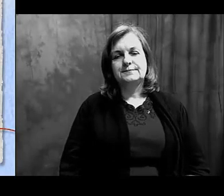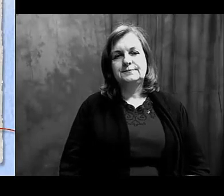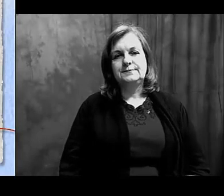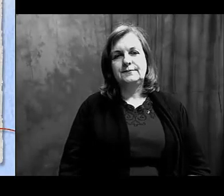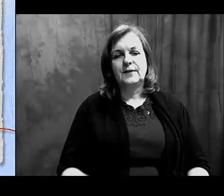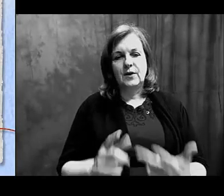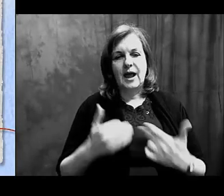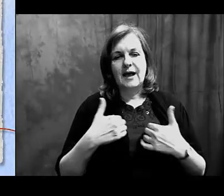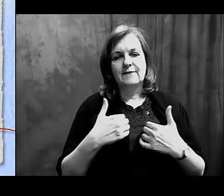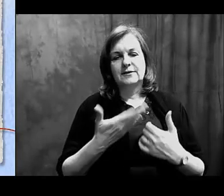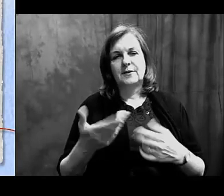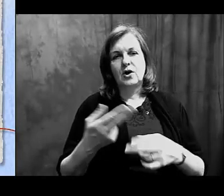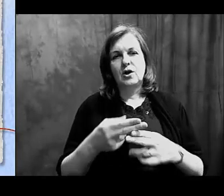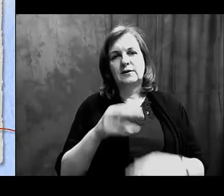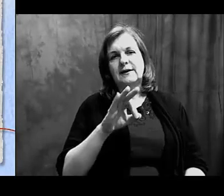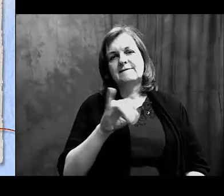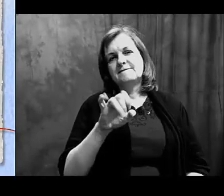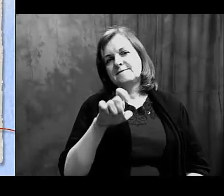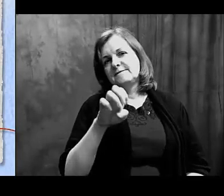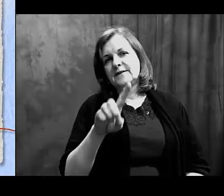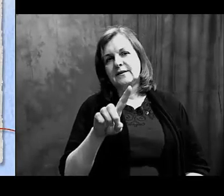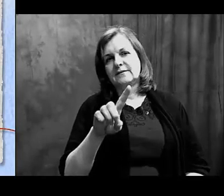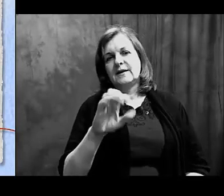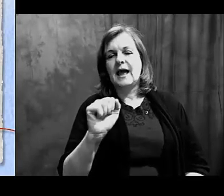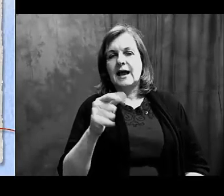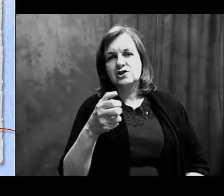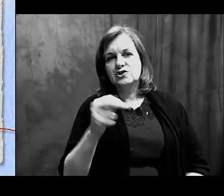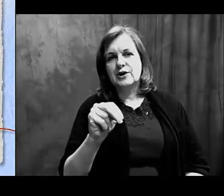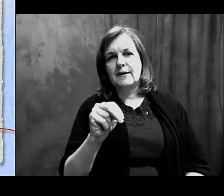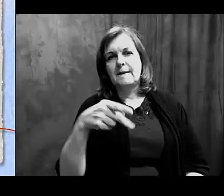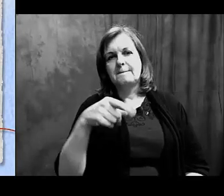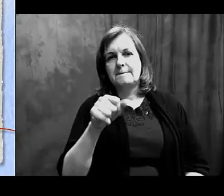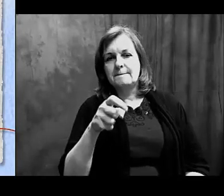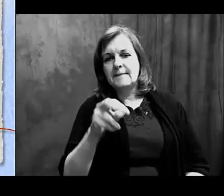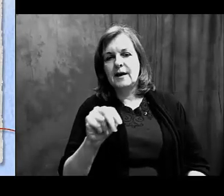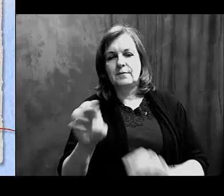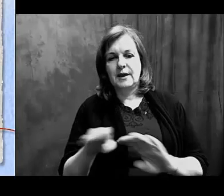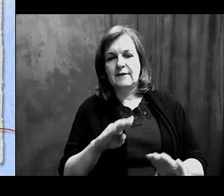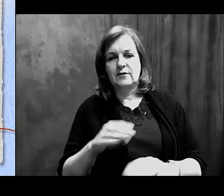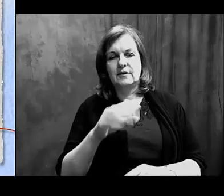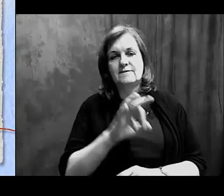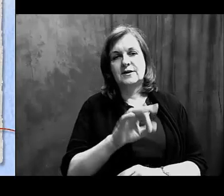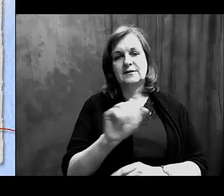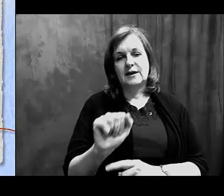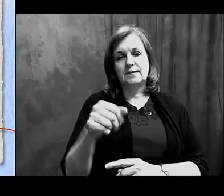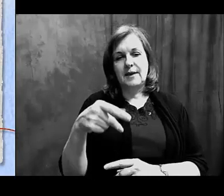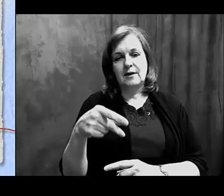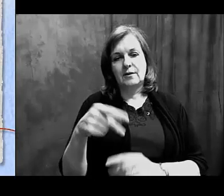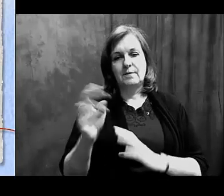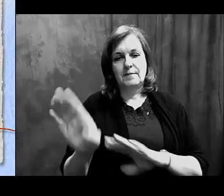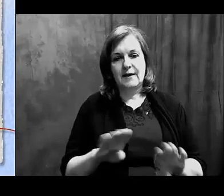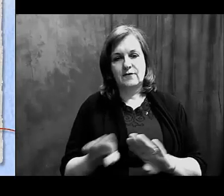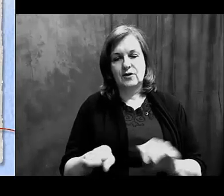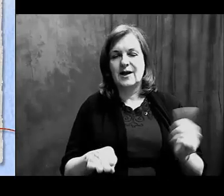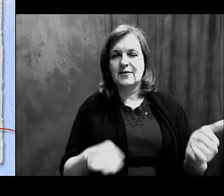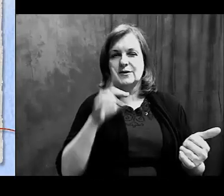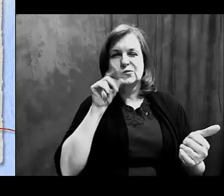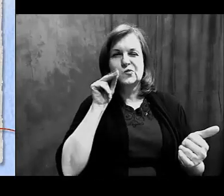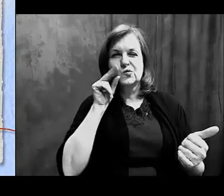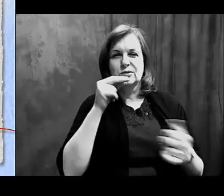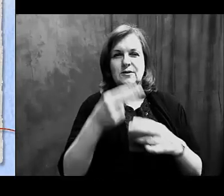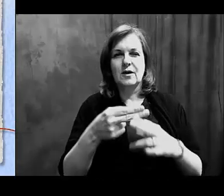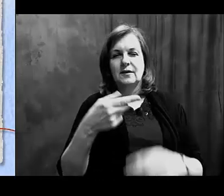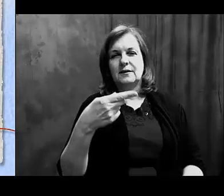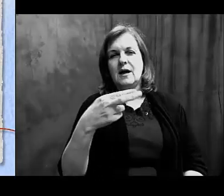We also have things known as fixed action pattern behaviors. These are pretty complex. The gray lag goose, this guy